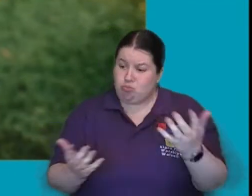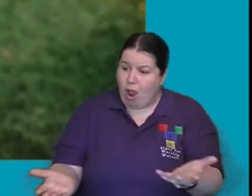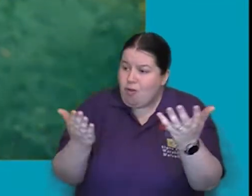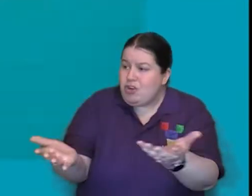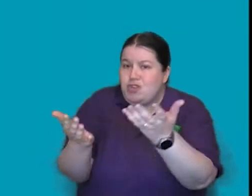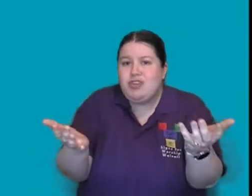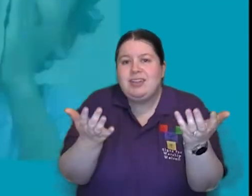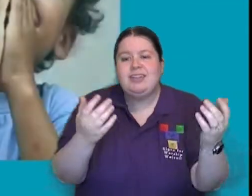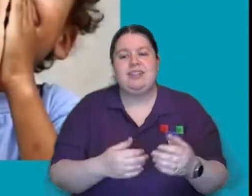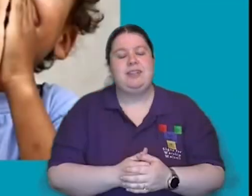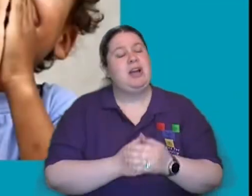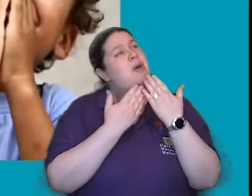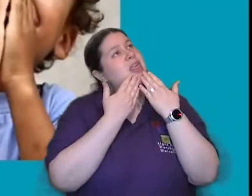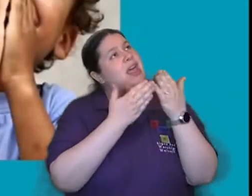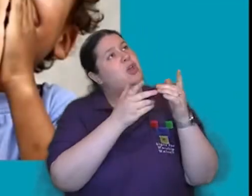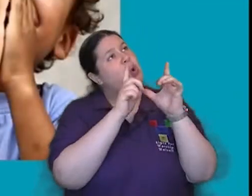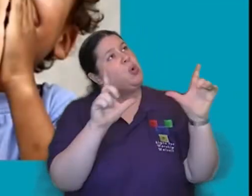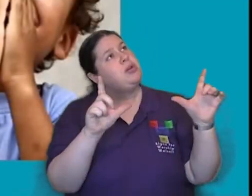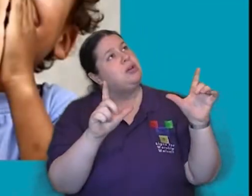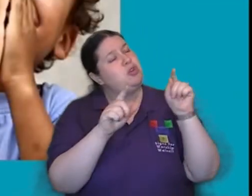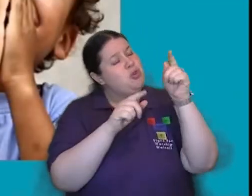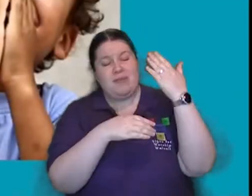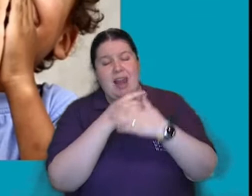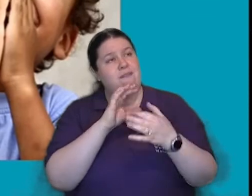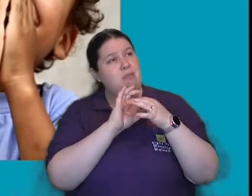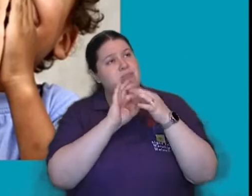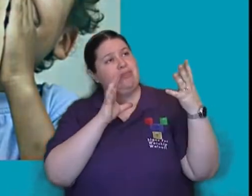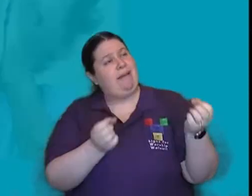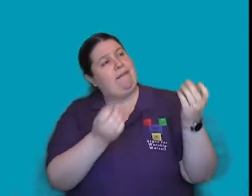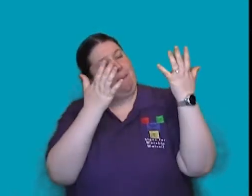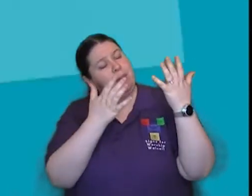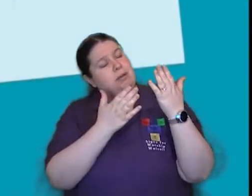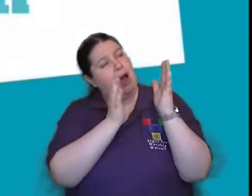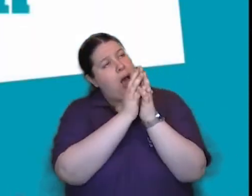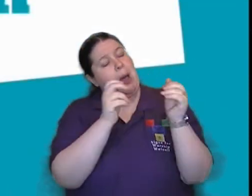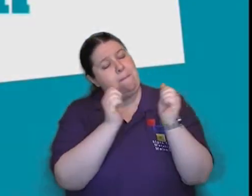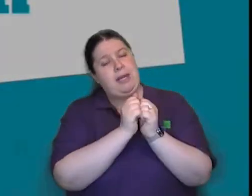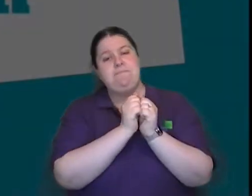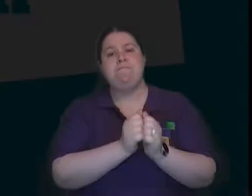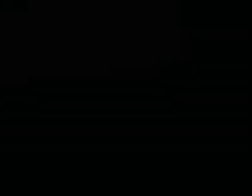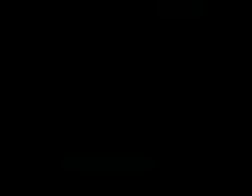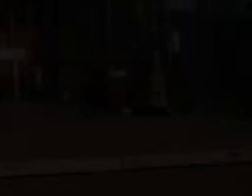others. And thank you, Lord, that you never give up on us. Amen.